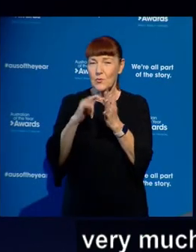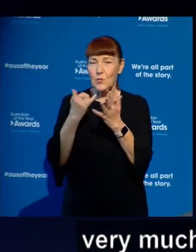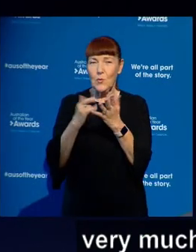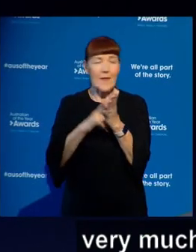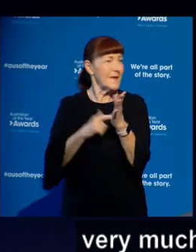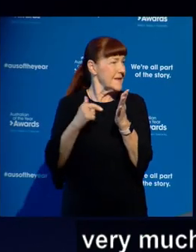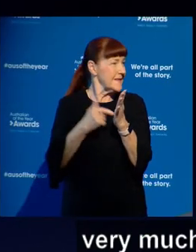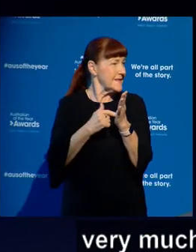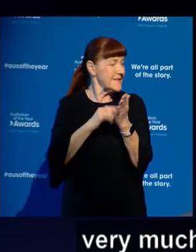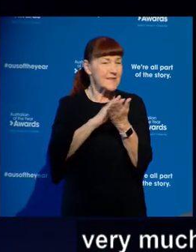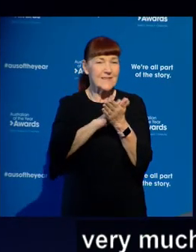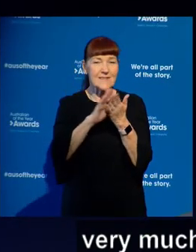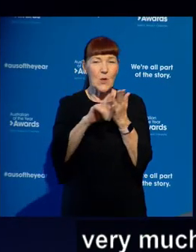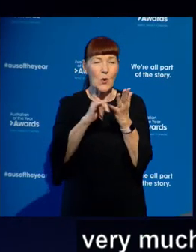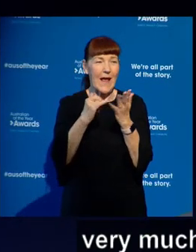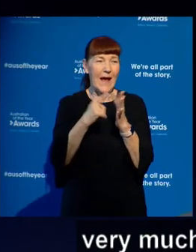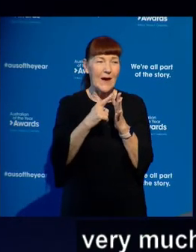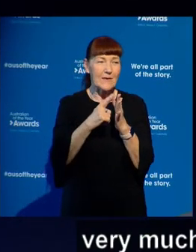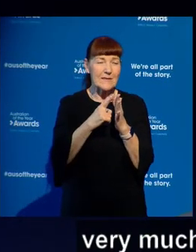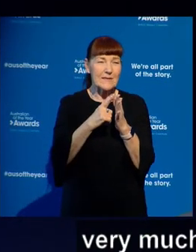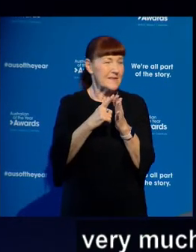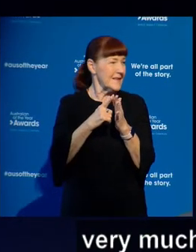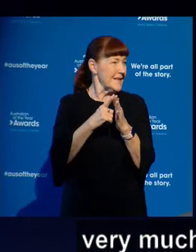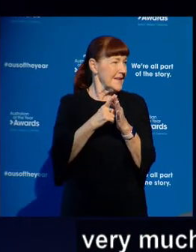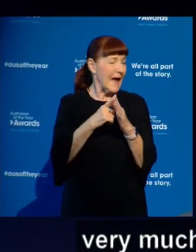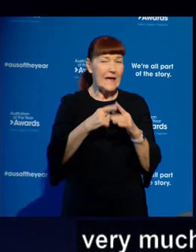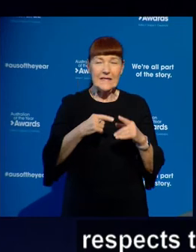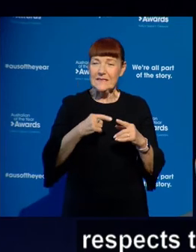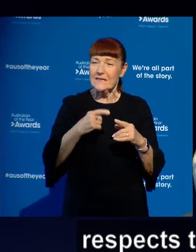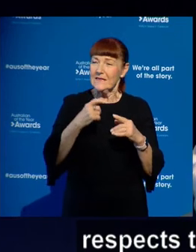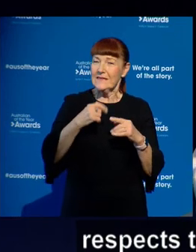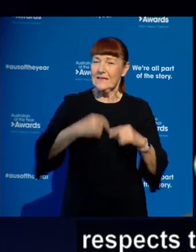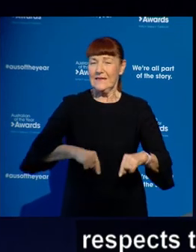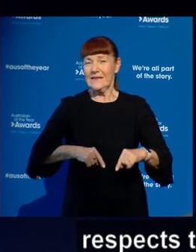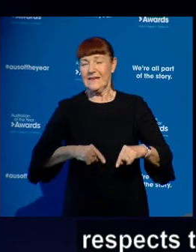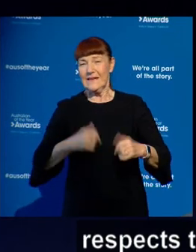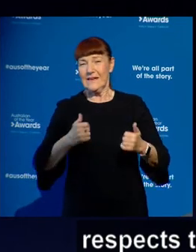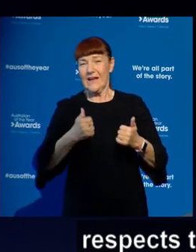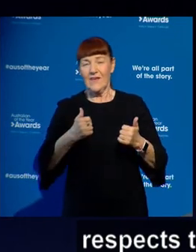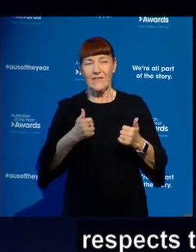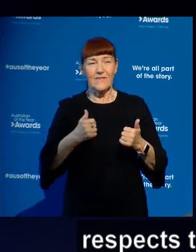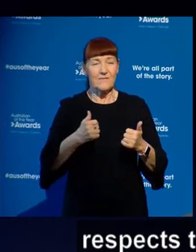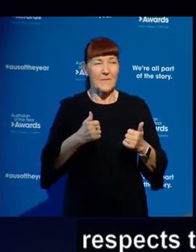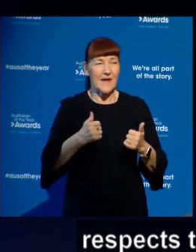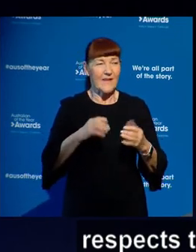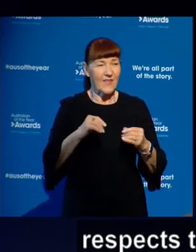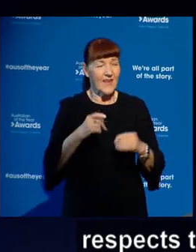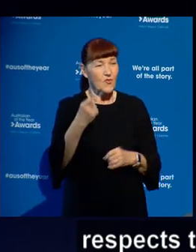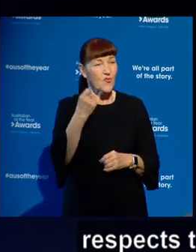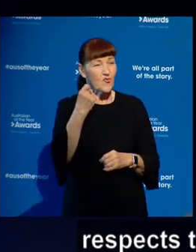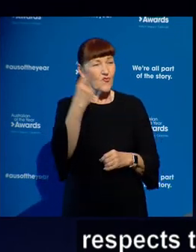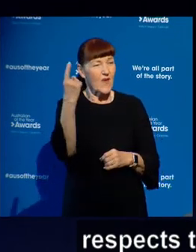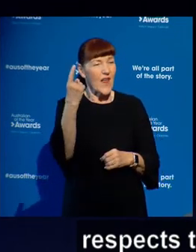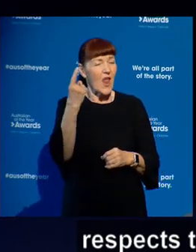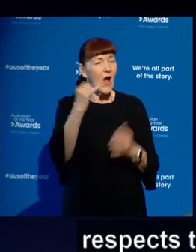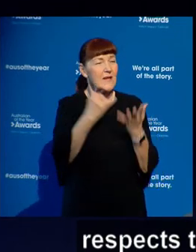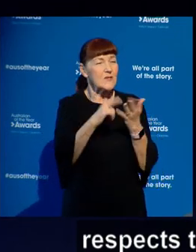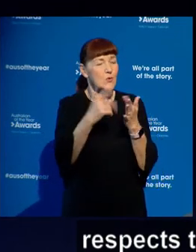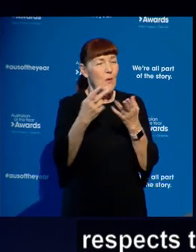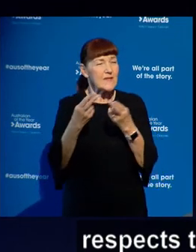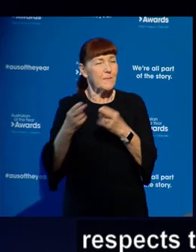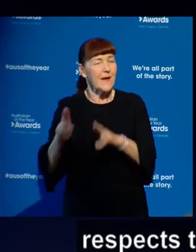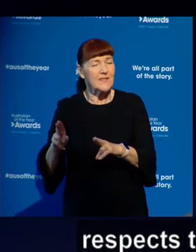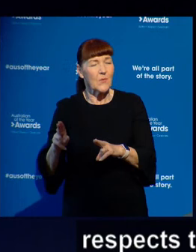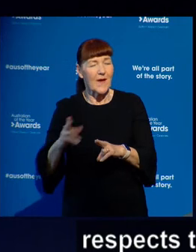bit it's daunting enough standing up here, but then to realise she was no longer here was a bit daunting, even more